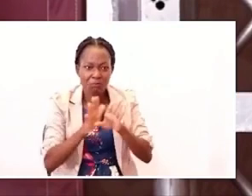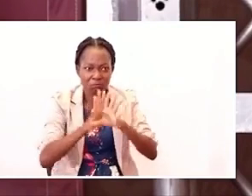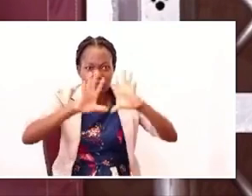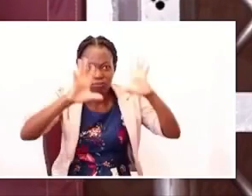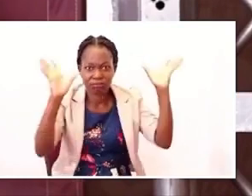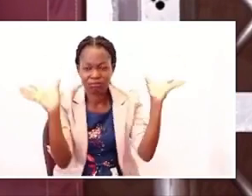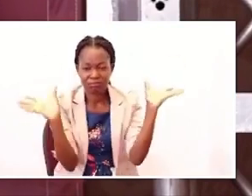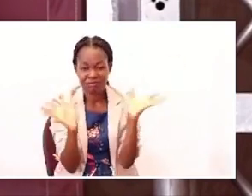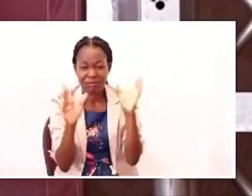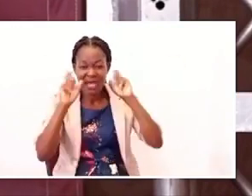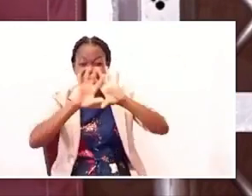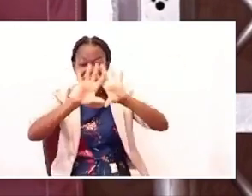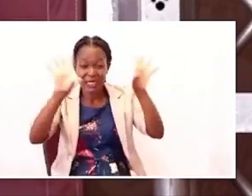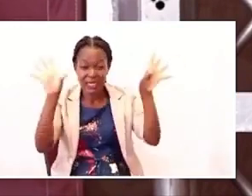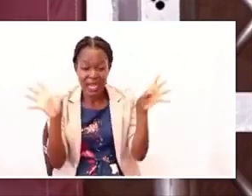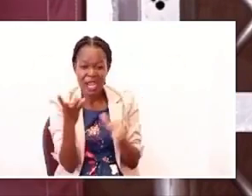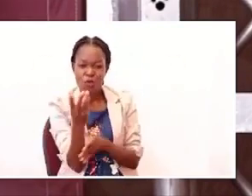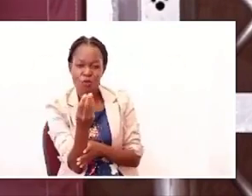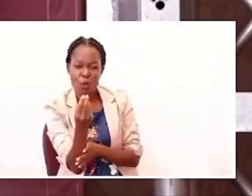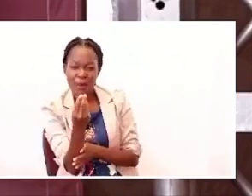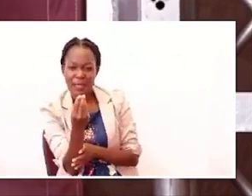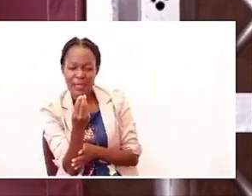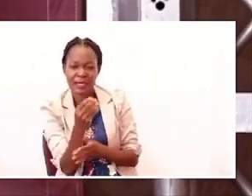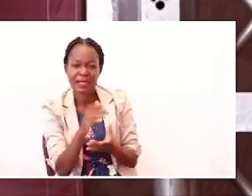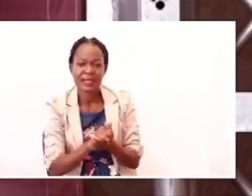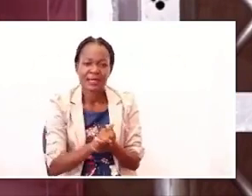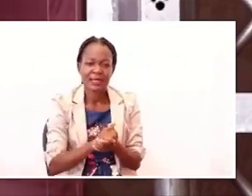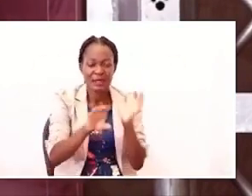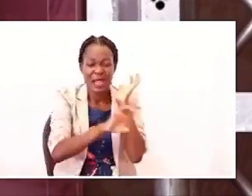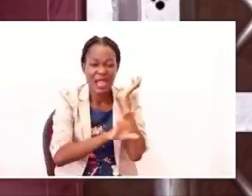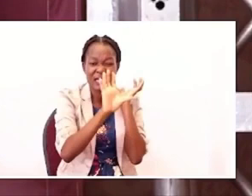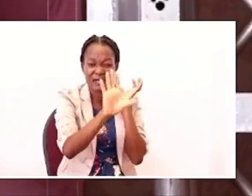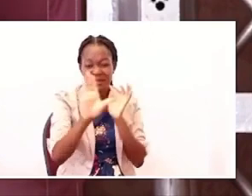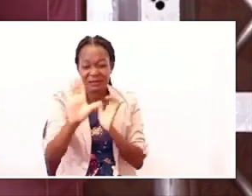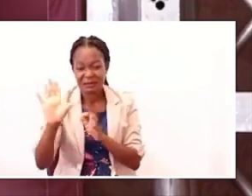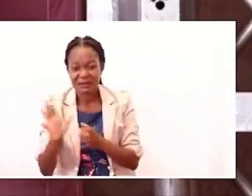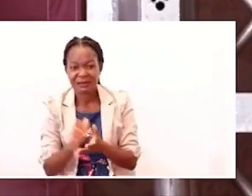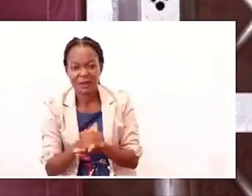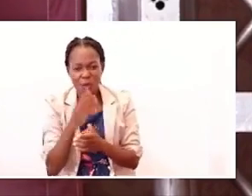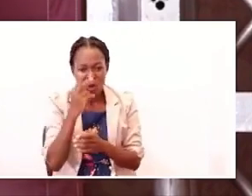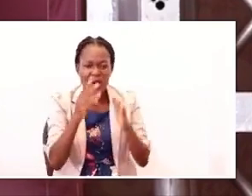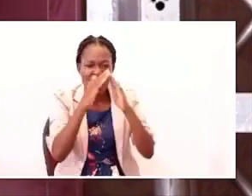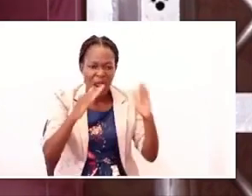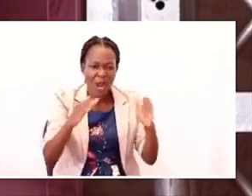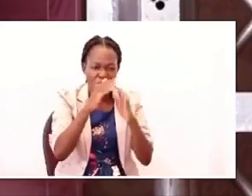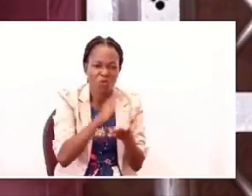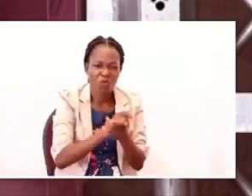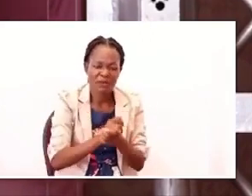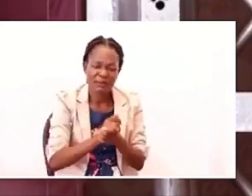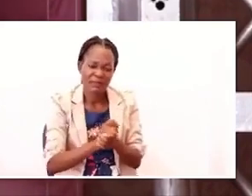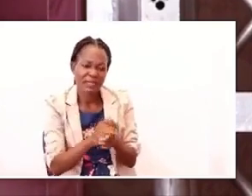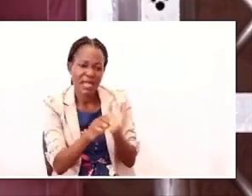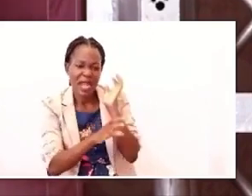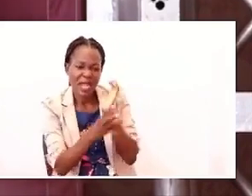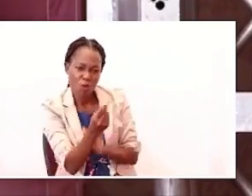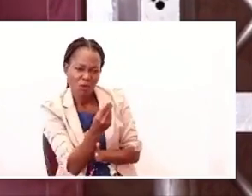agents in a country, the household sector of the economy is a saving surplus unit.